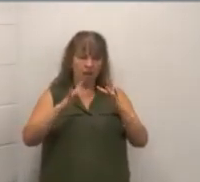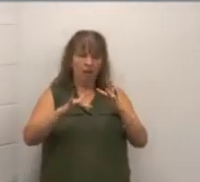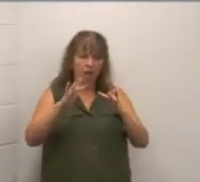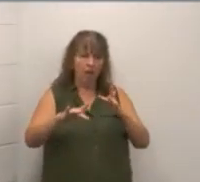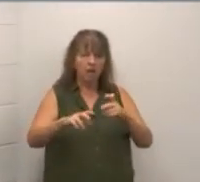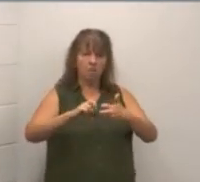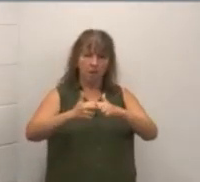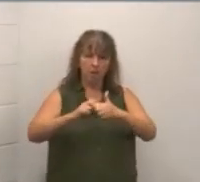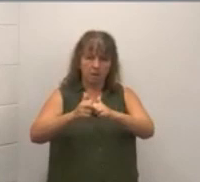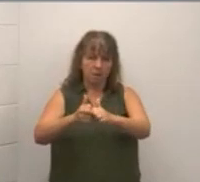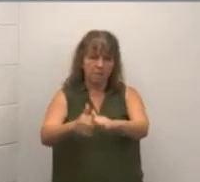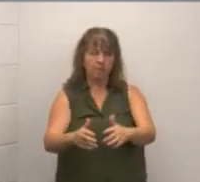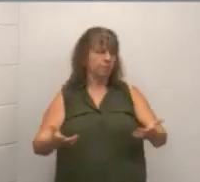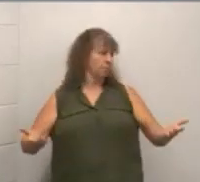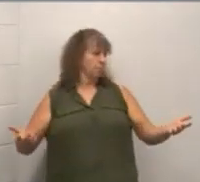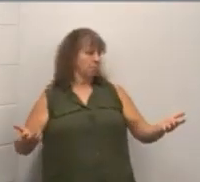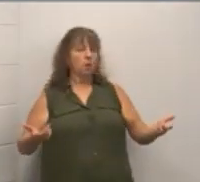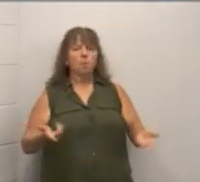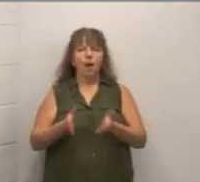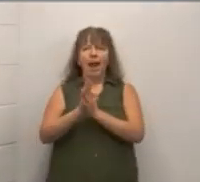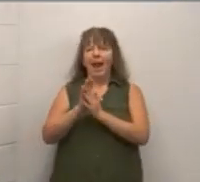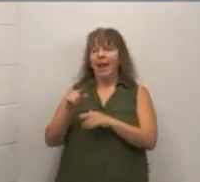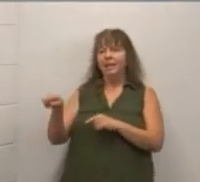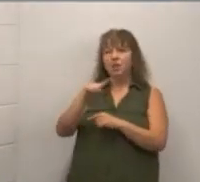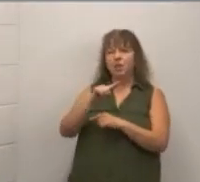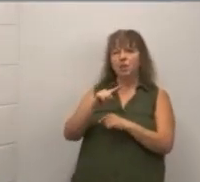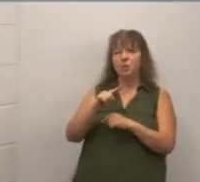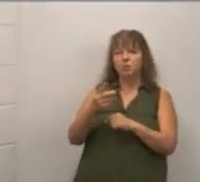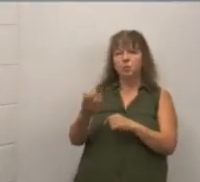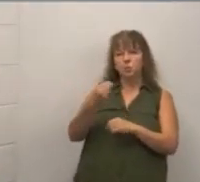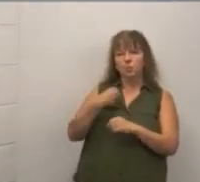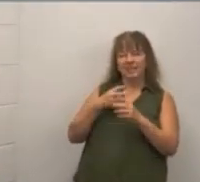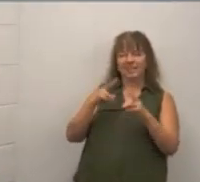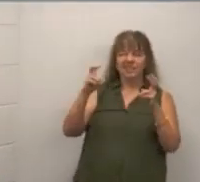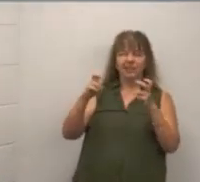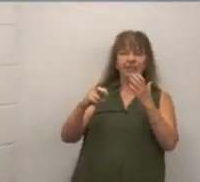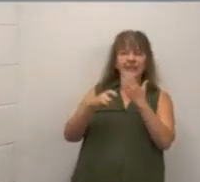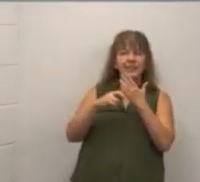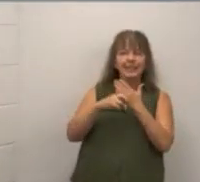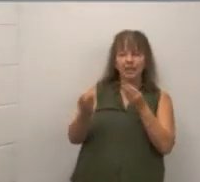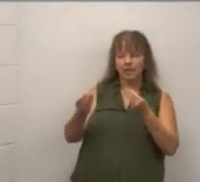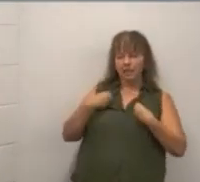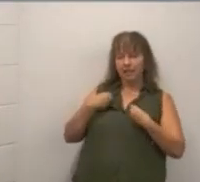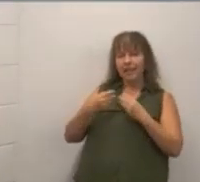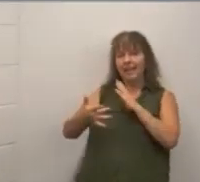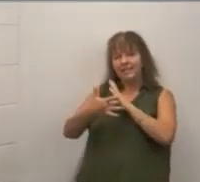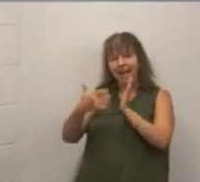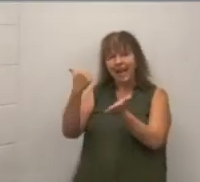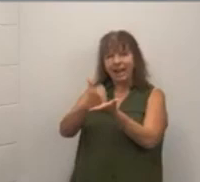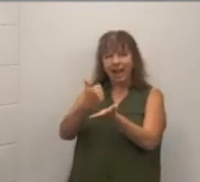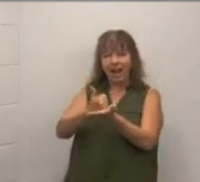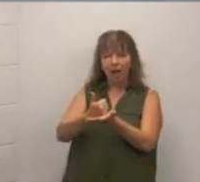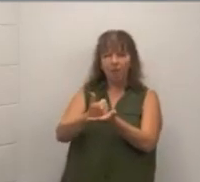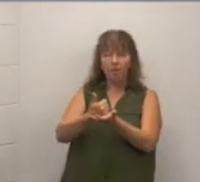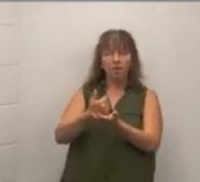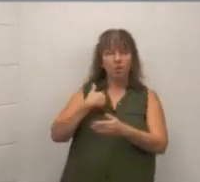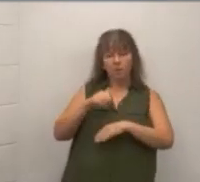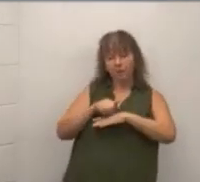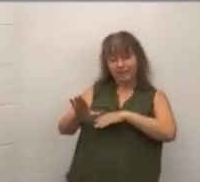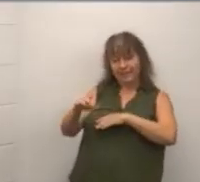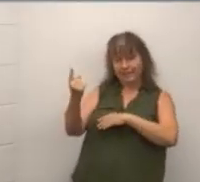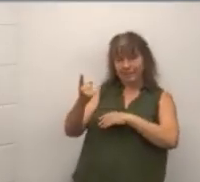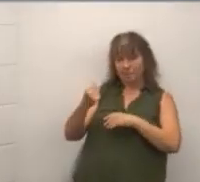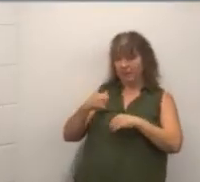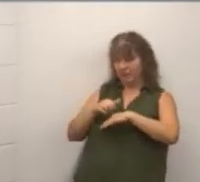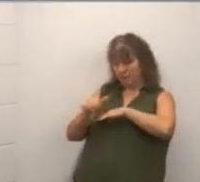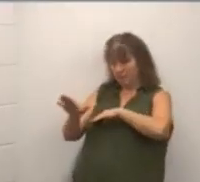you to submit a ticket for technology help, where we can actually send someone there or have you drop